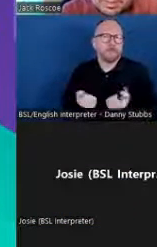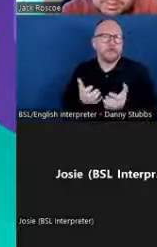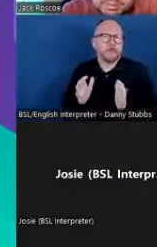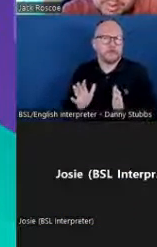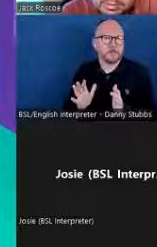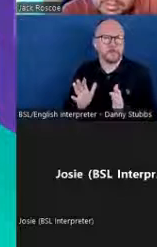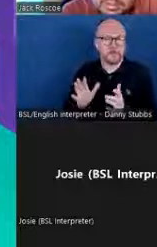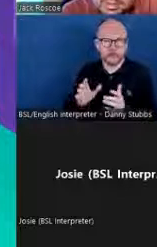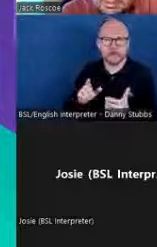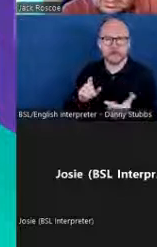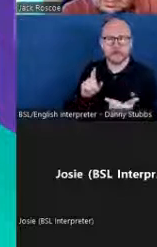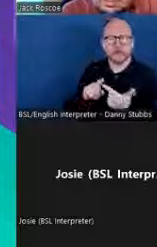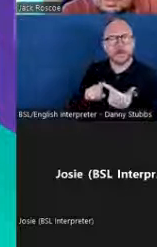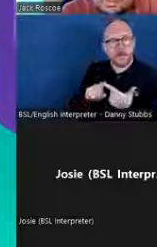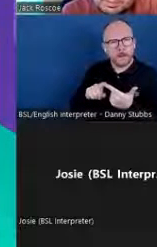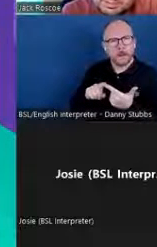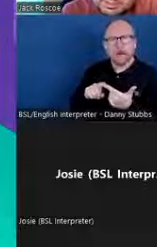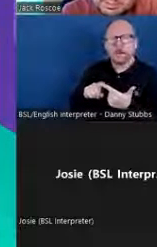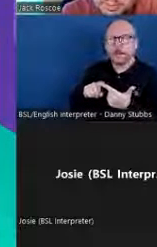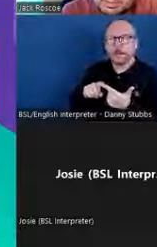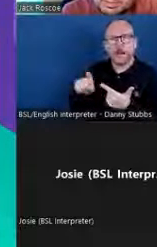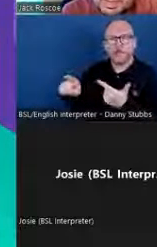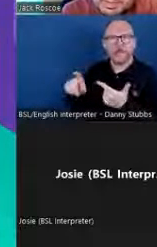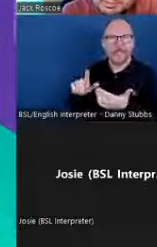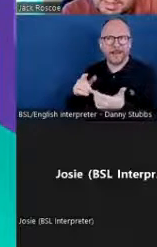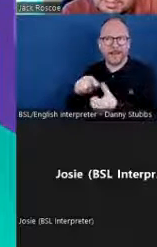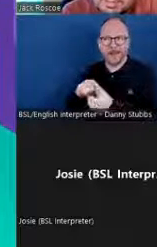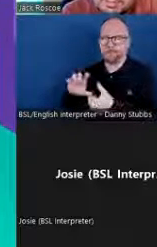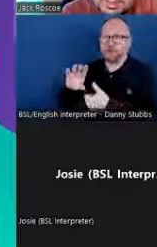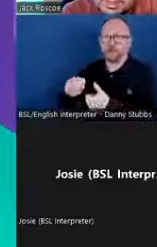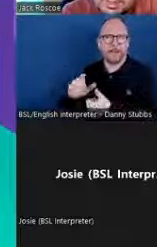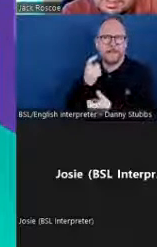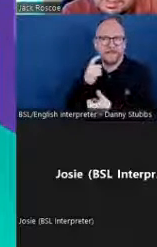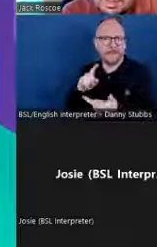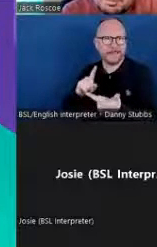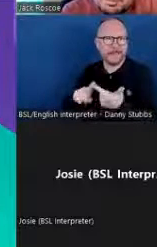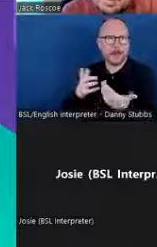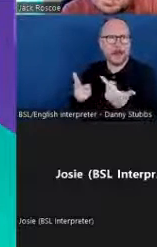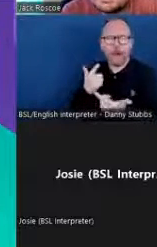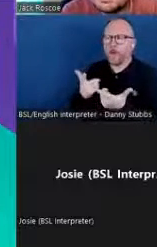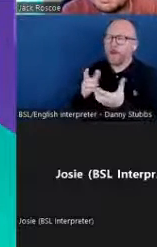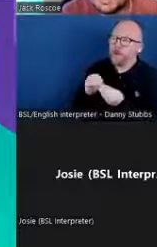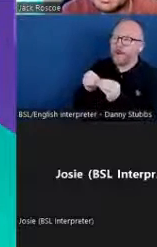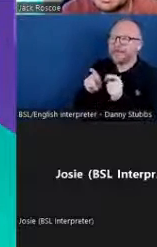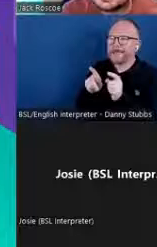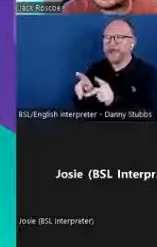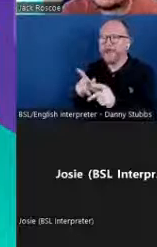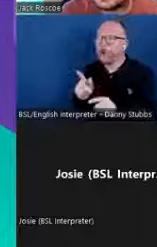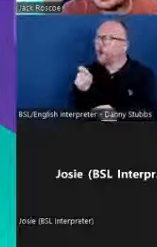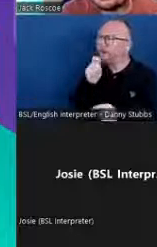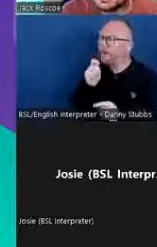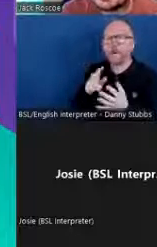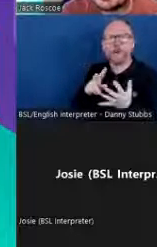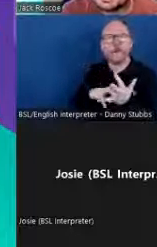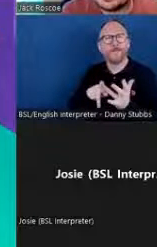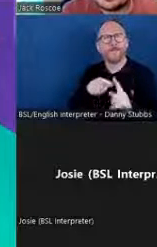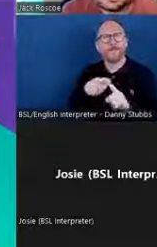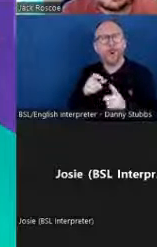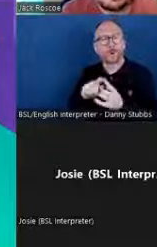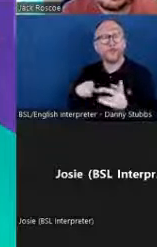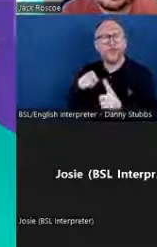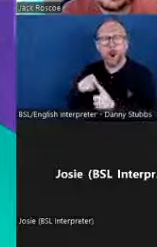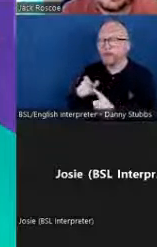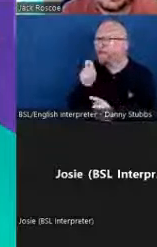more conversational methods like a vox pop interview or a creative method. Maybe some of the quick and easy creative methods